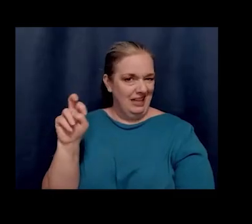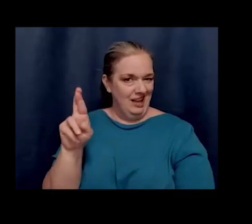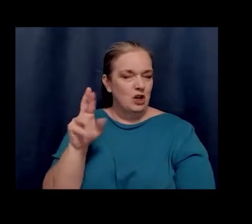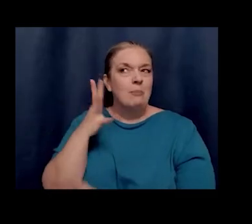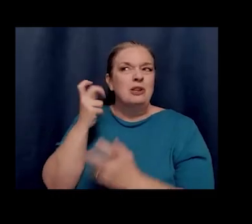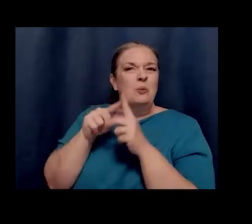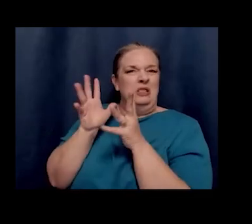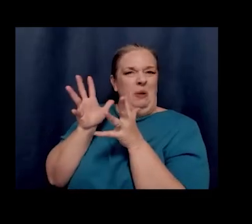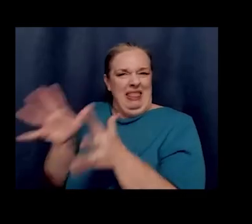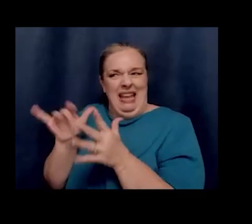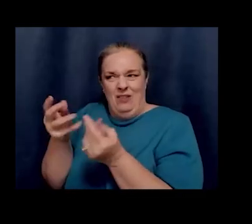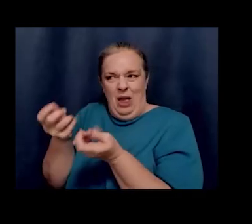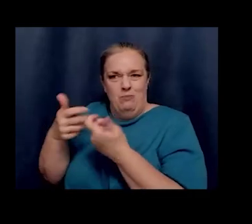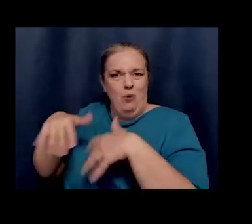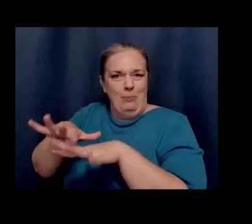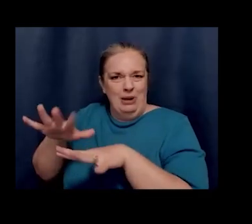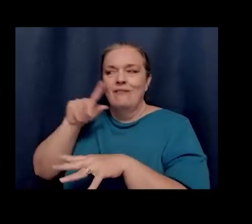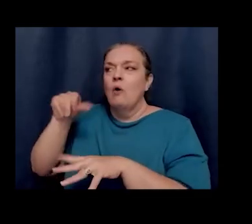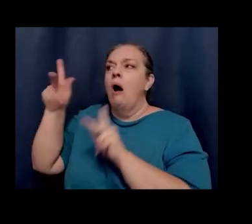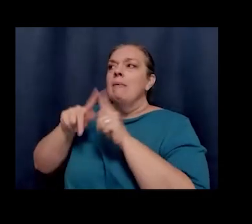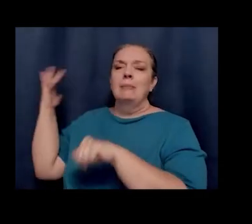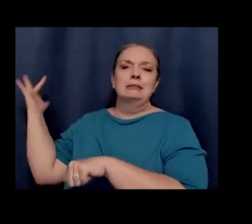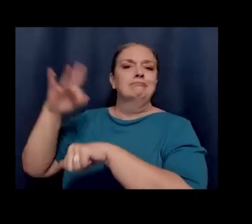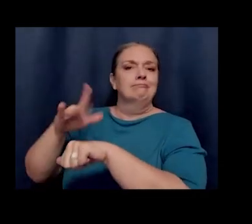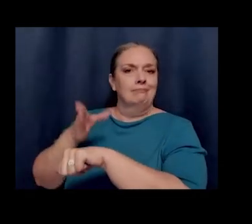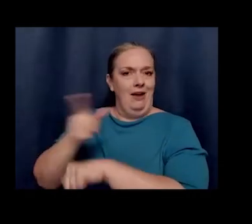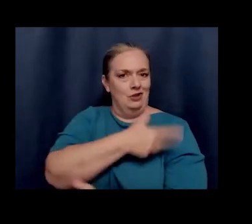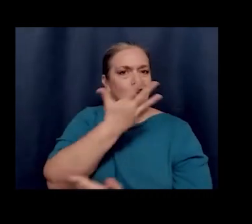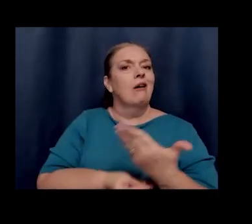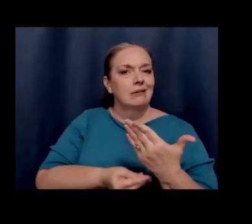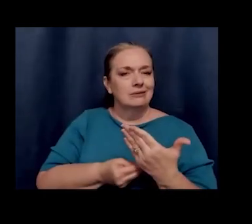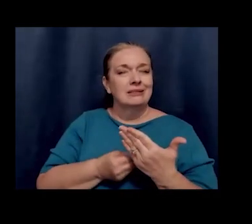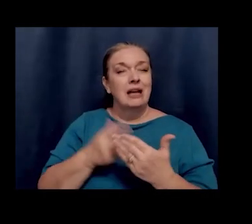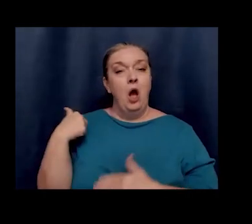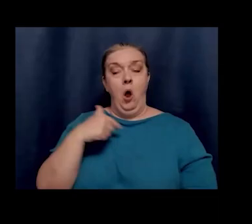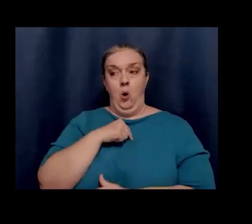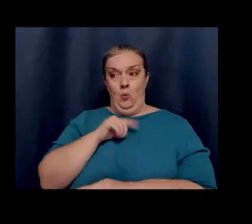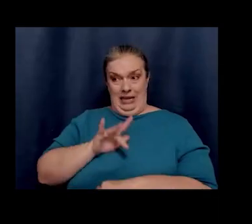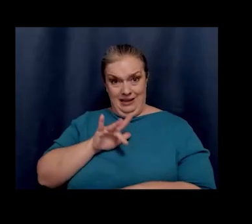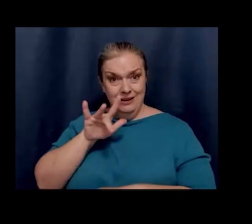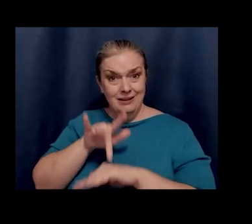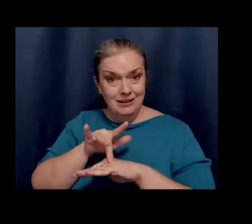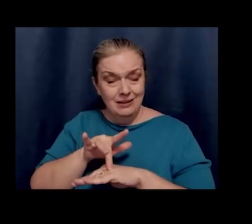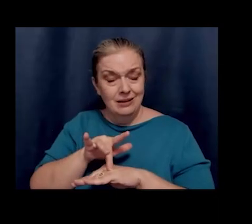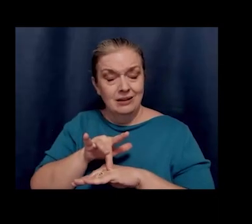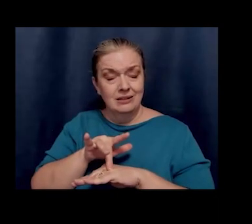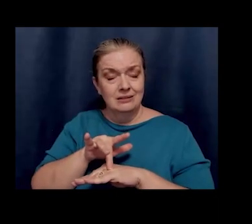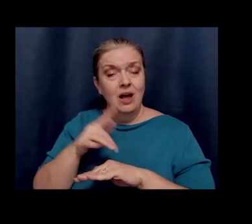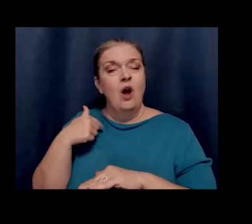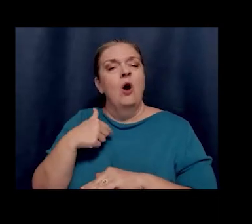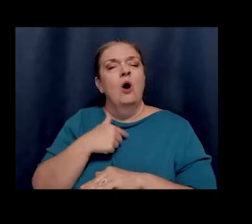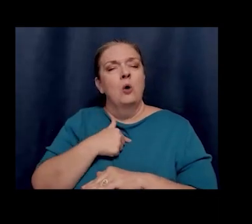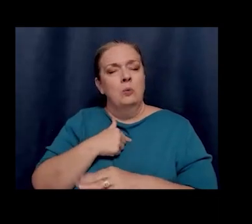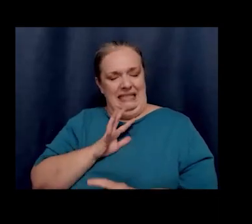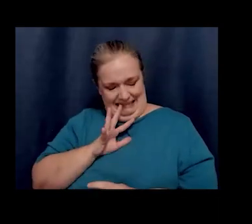community. By immersing ourselves in these personal spaces of creativity, when we go, we physically